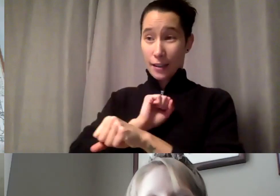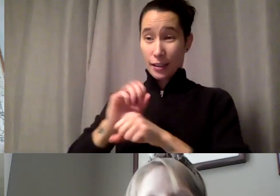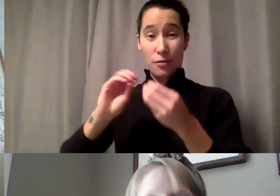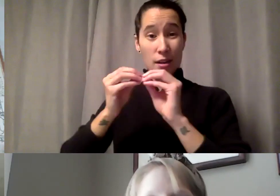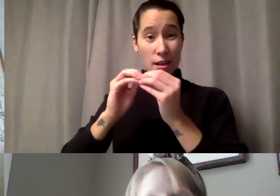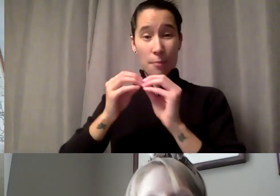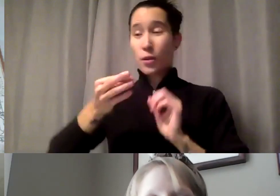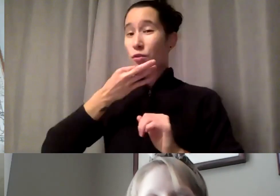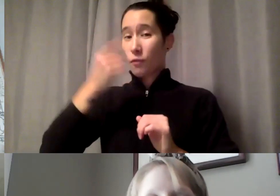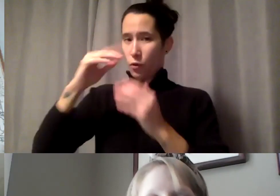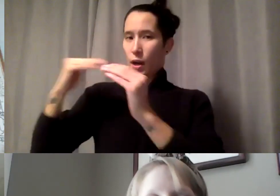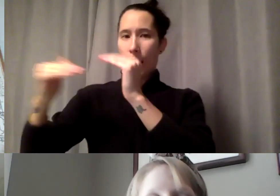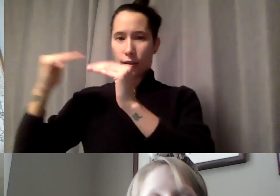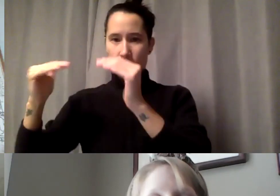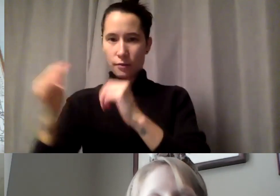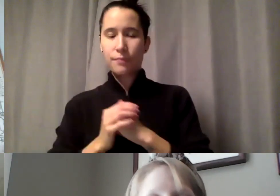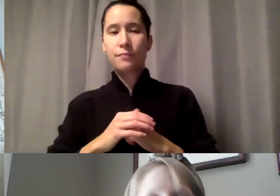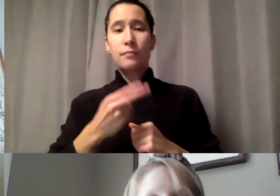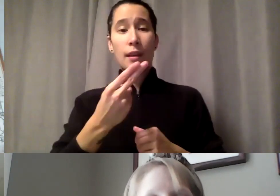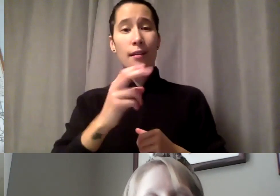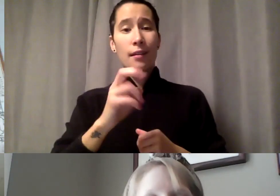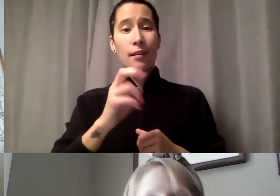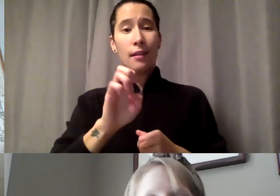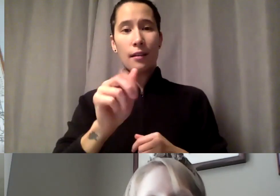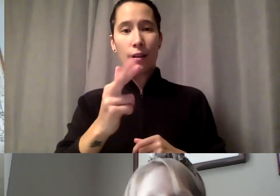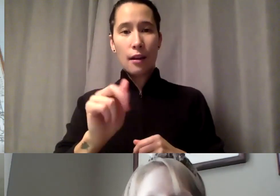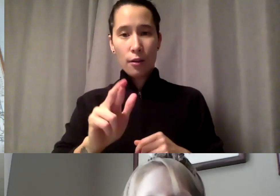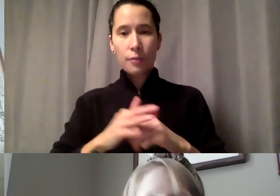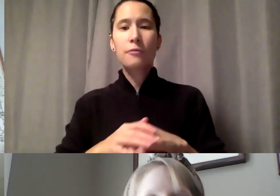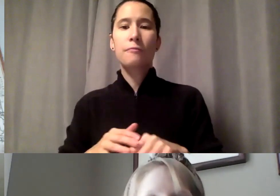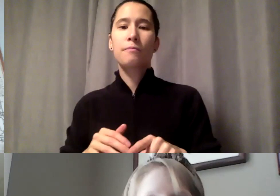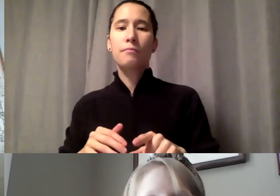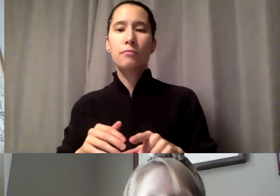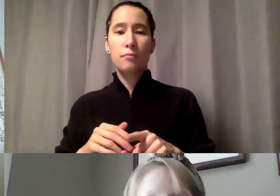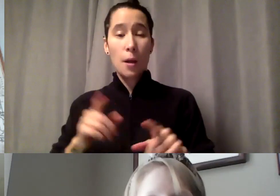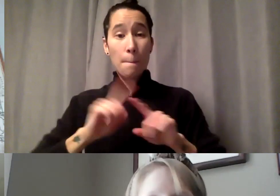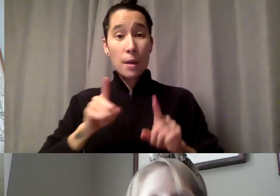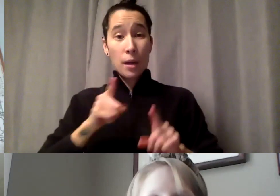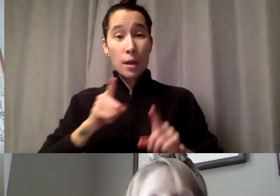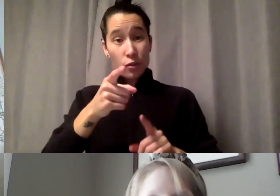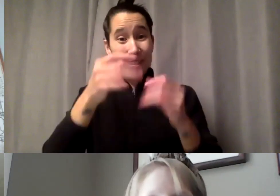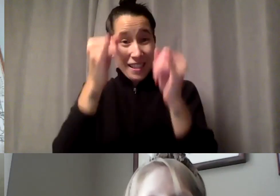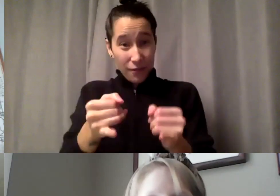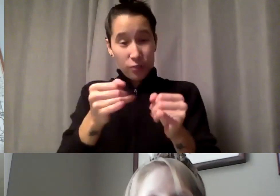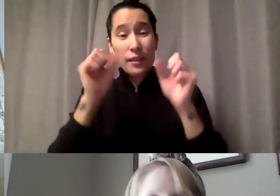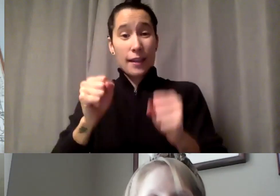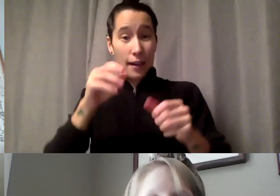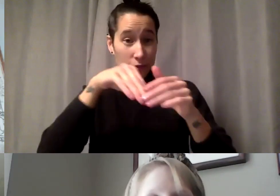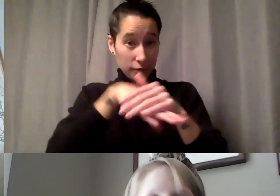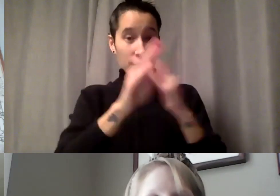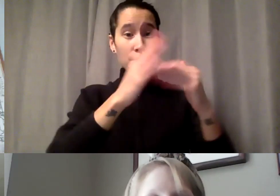adults. Right. Yeah, adults, but where we do have clarity on is you as an individual could still access a facility to